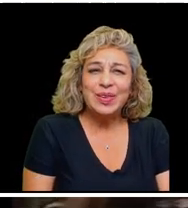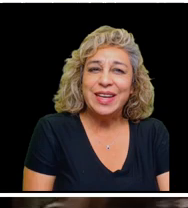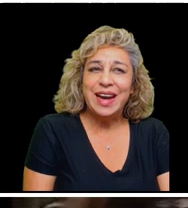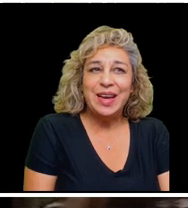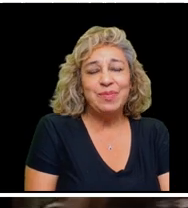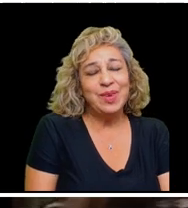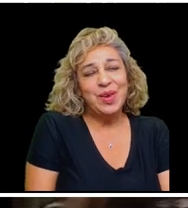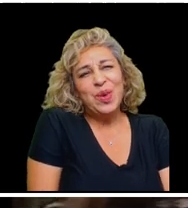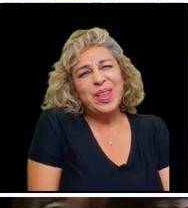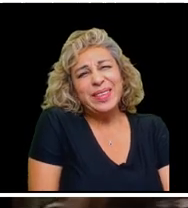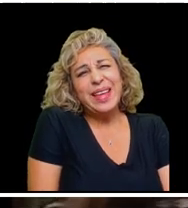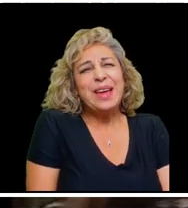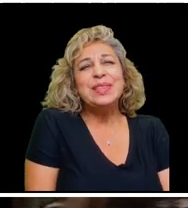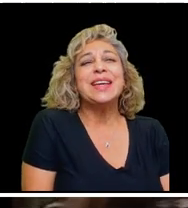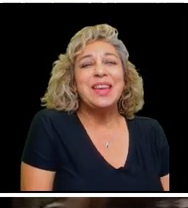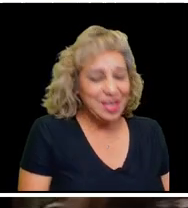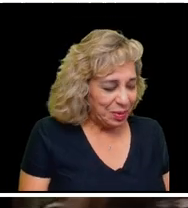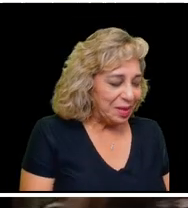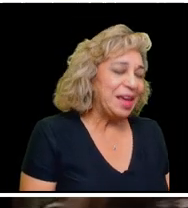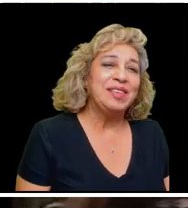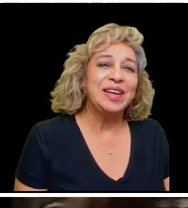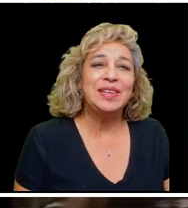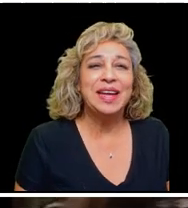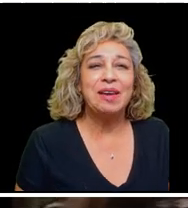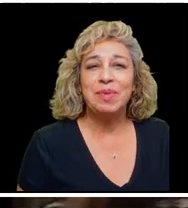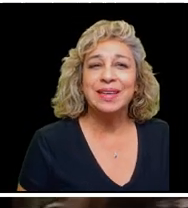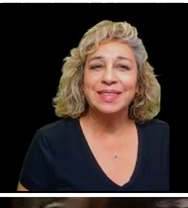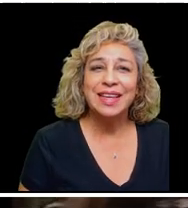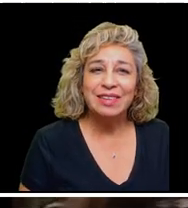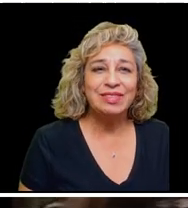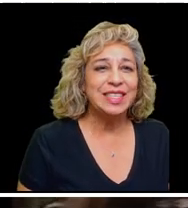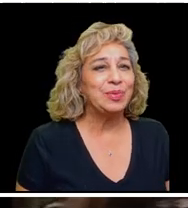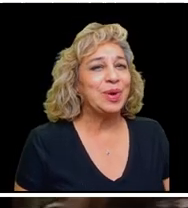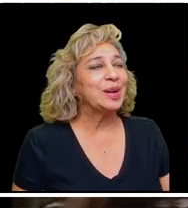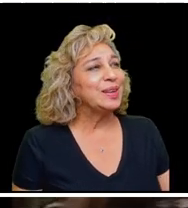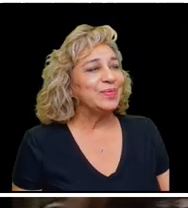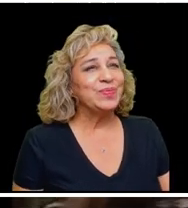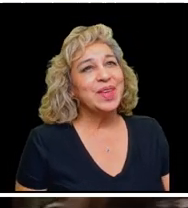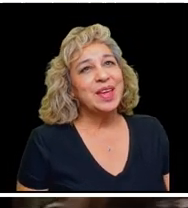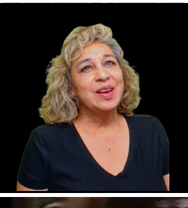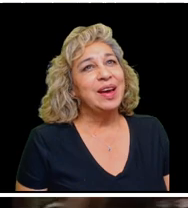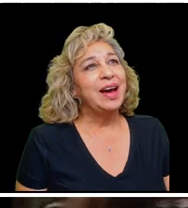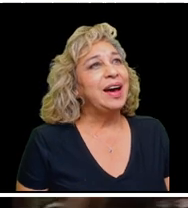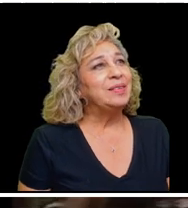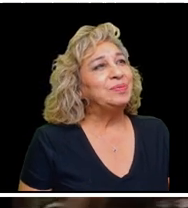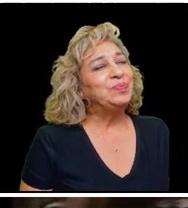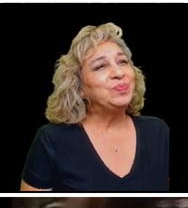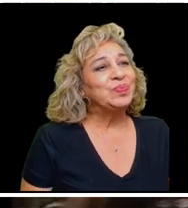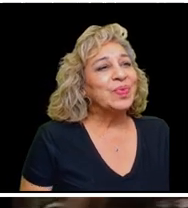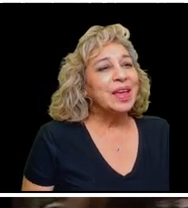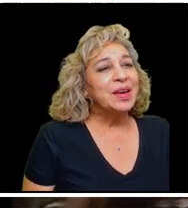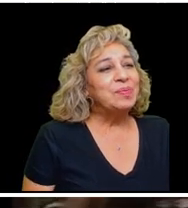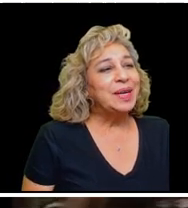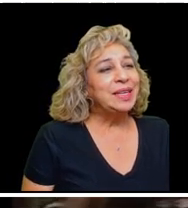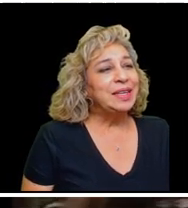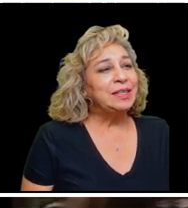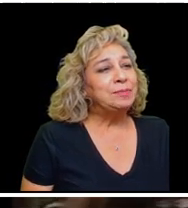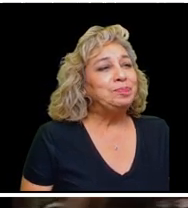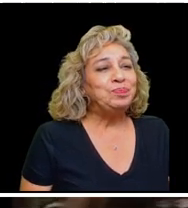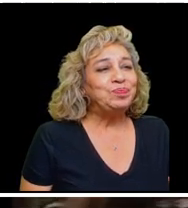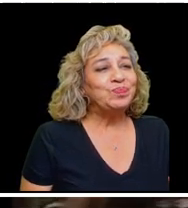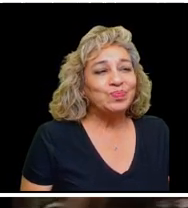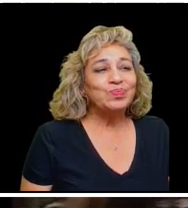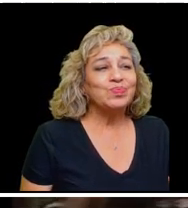having a good time well I would say he's probably having a good time because he loves his work but